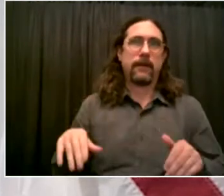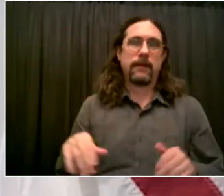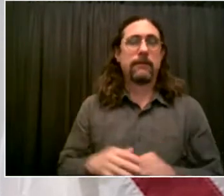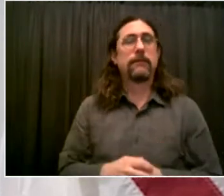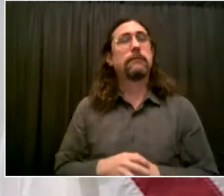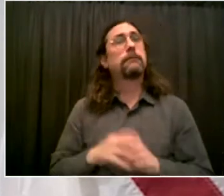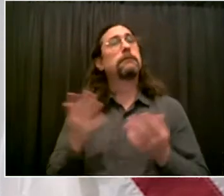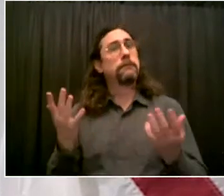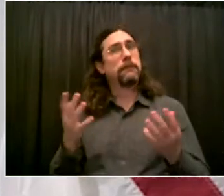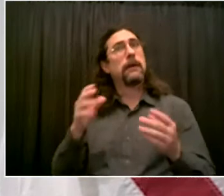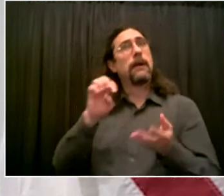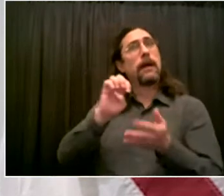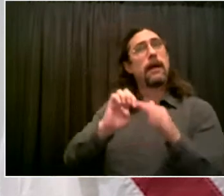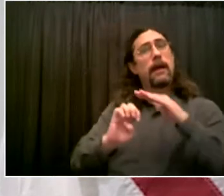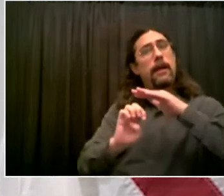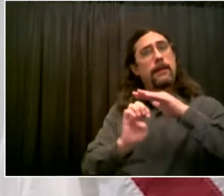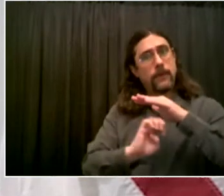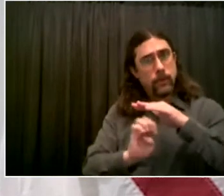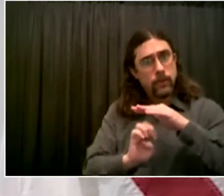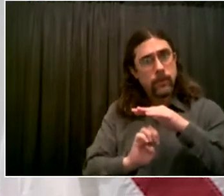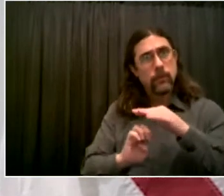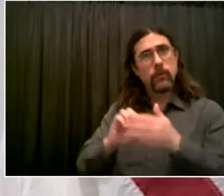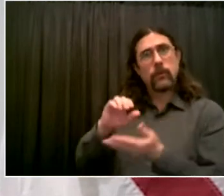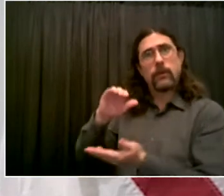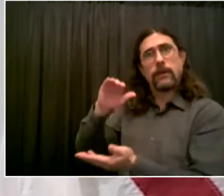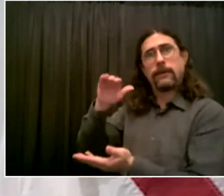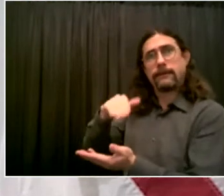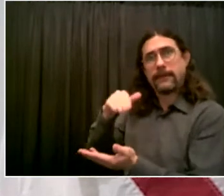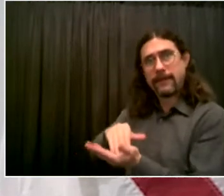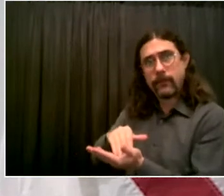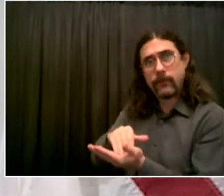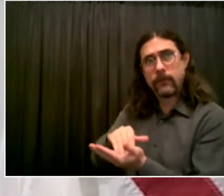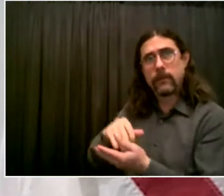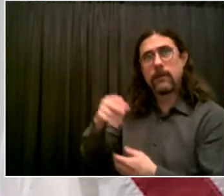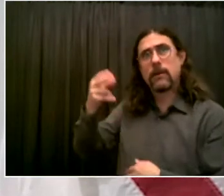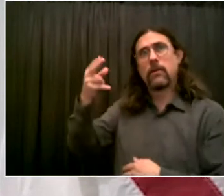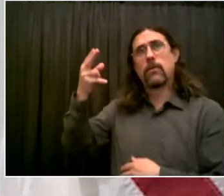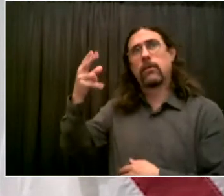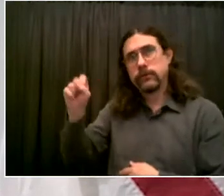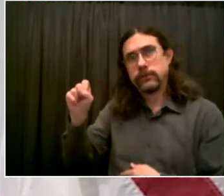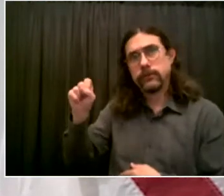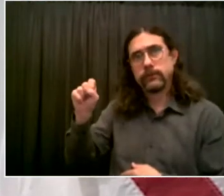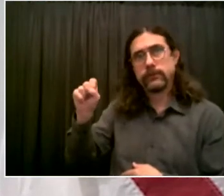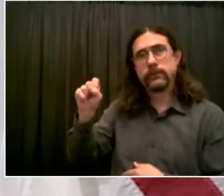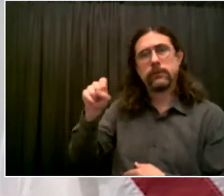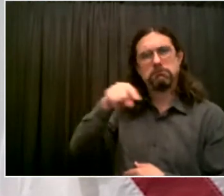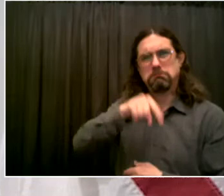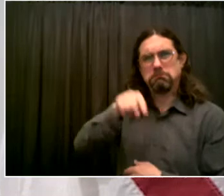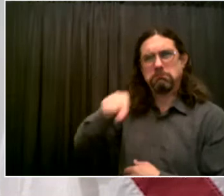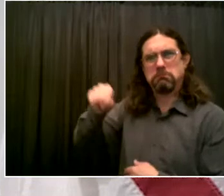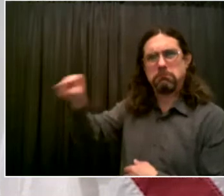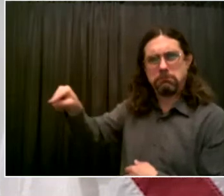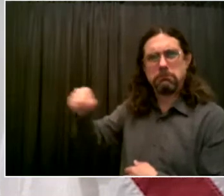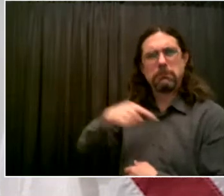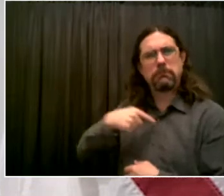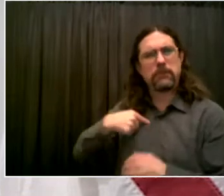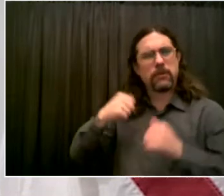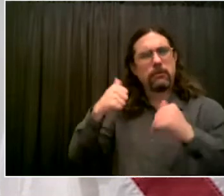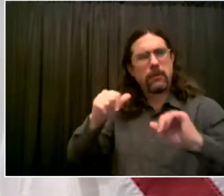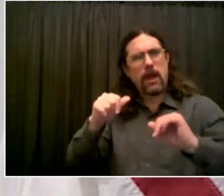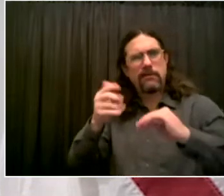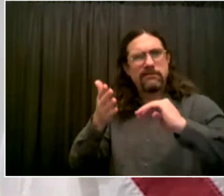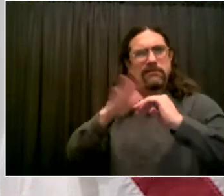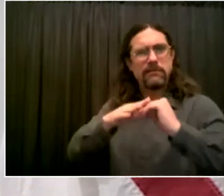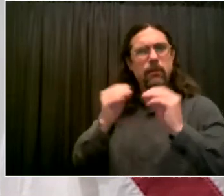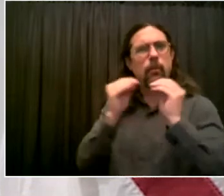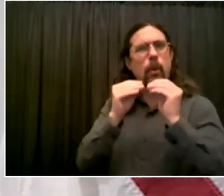days. And then what we want, obviously, is the maximum time with teachers instructing them in the